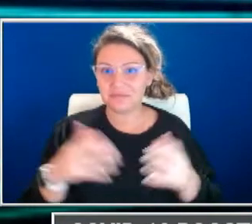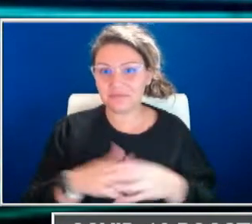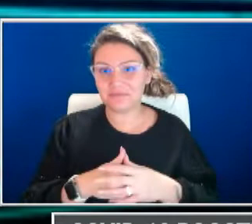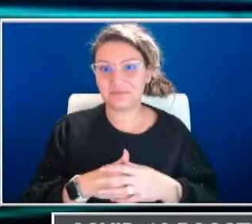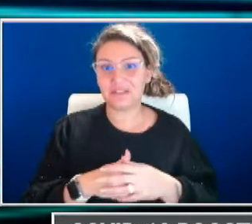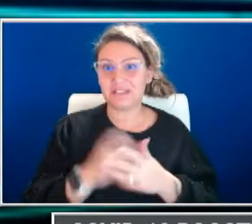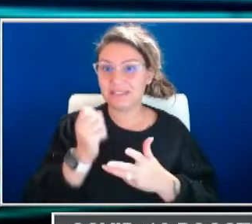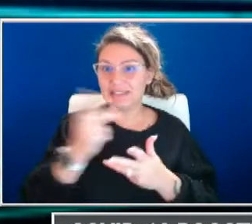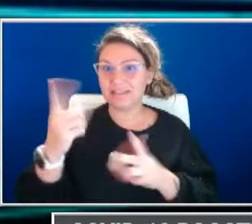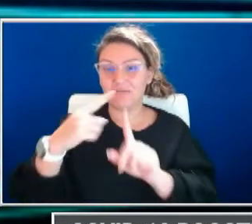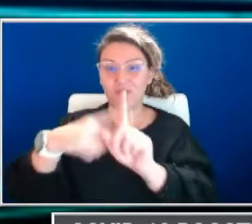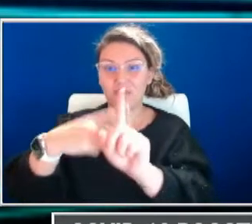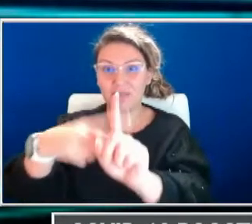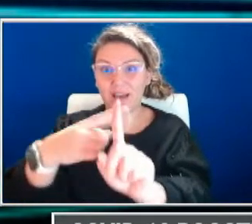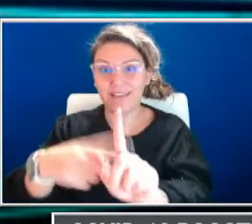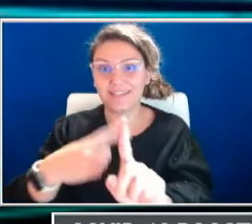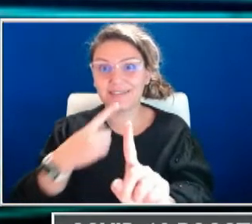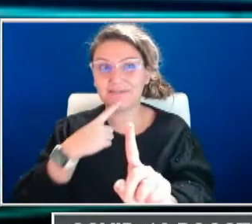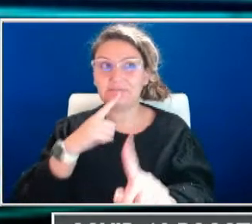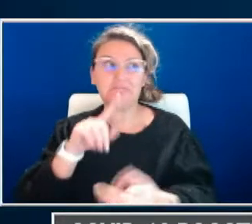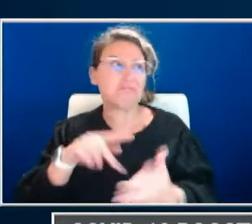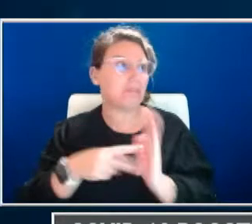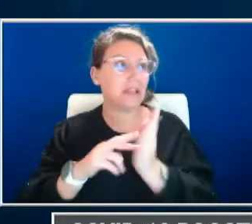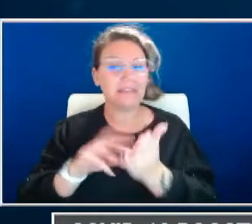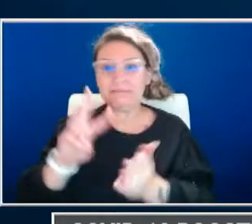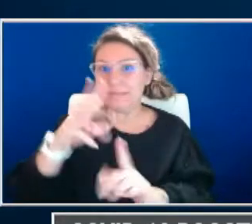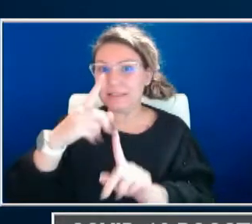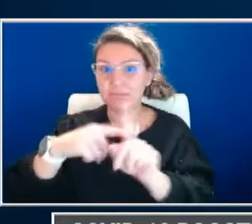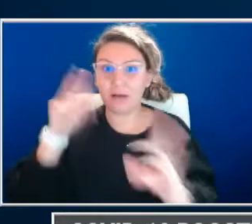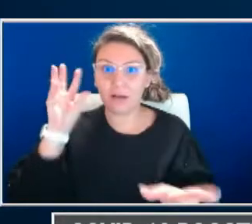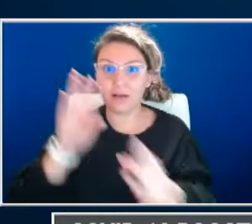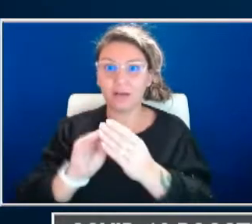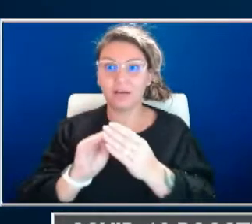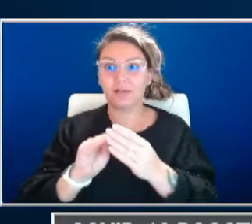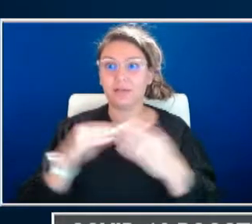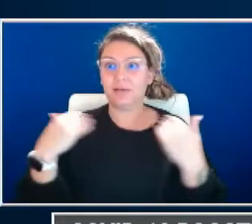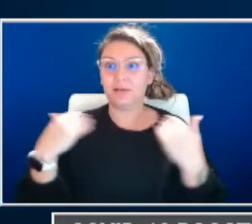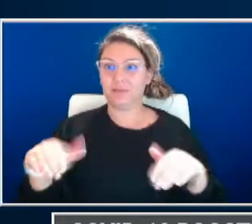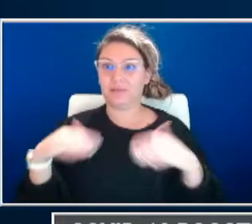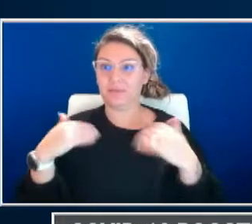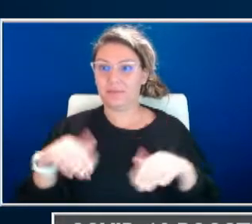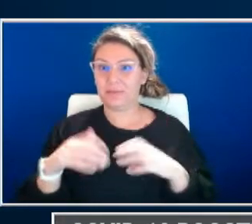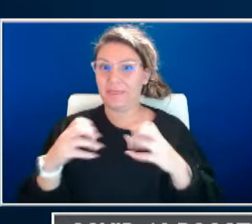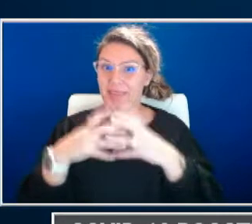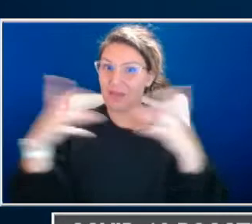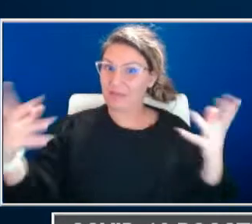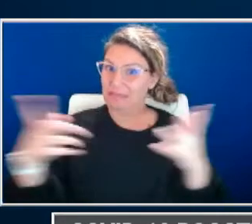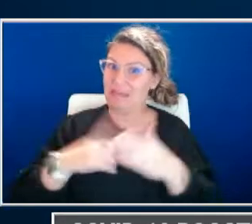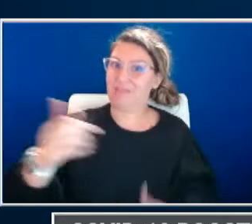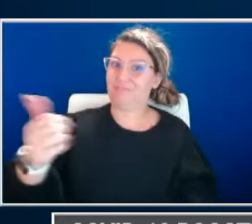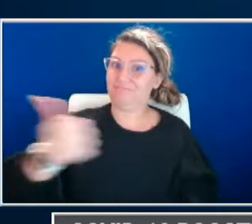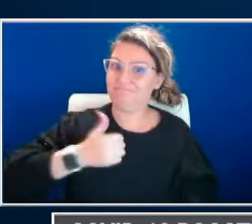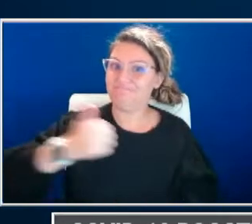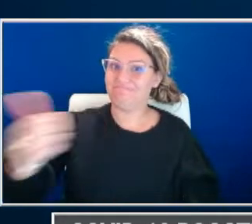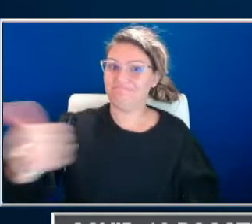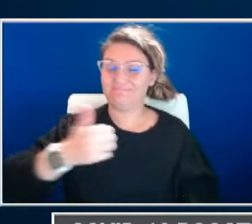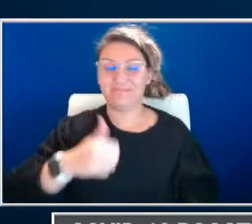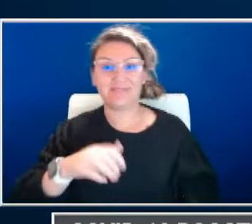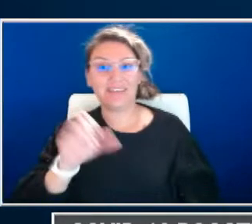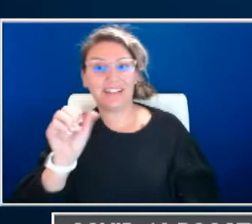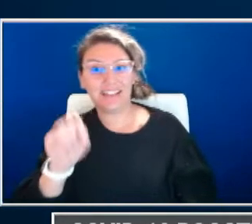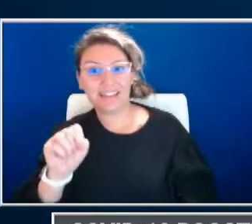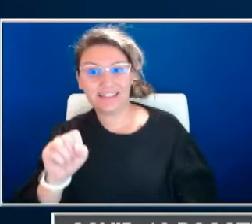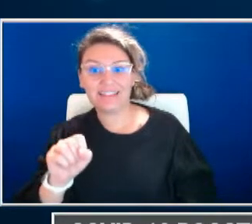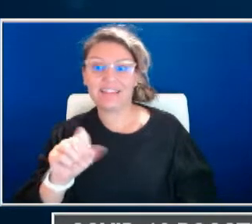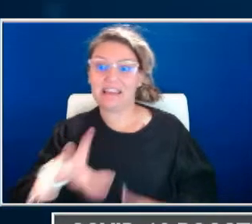several months. I mean, 6 months at least. So yeah. It was a lot of trips. That definitely